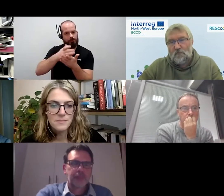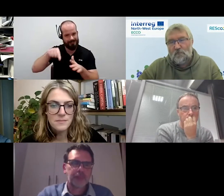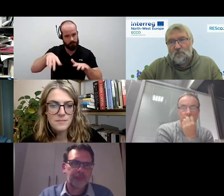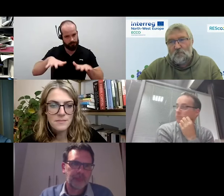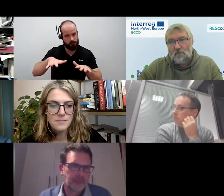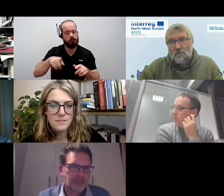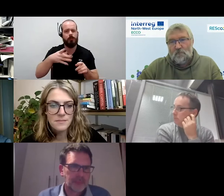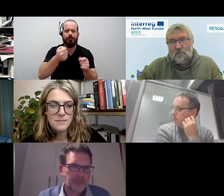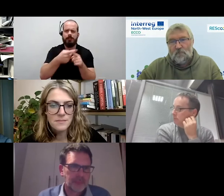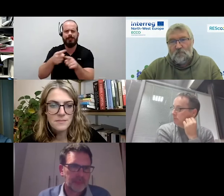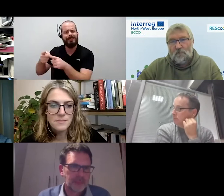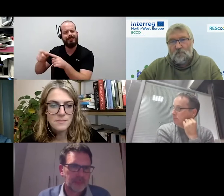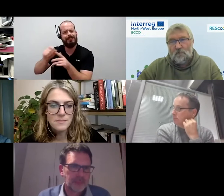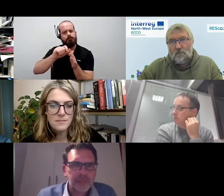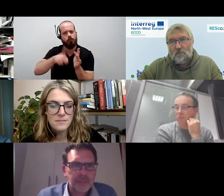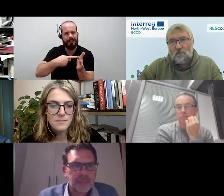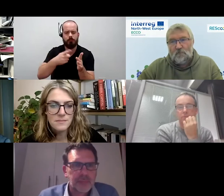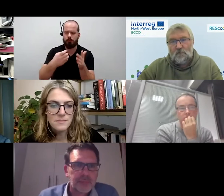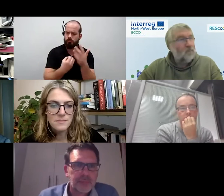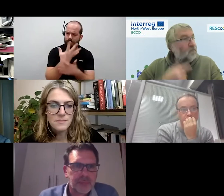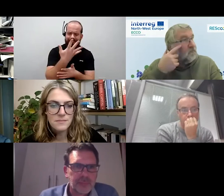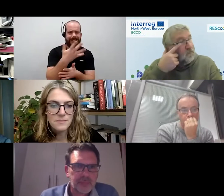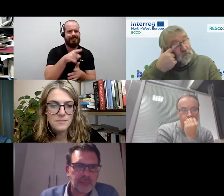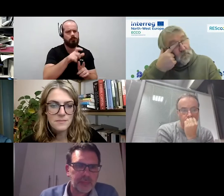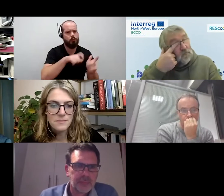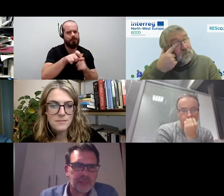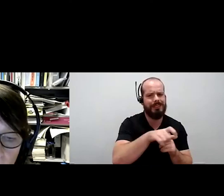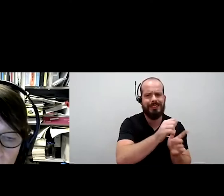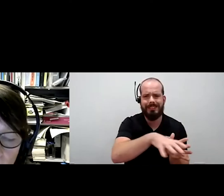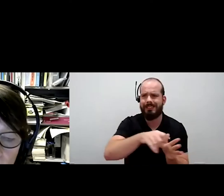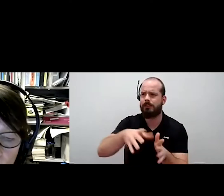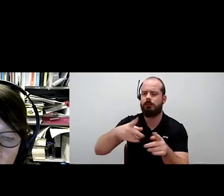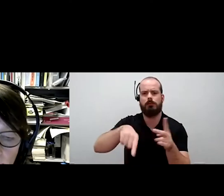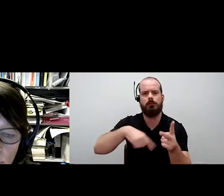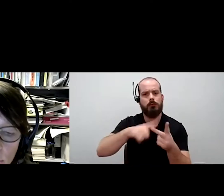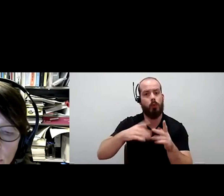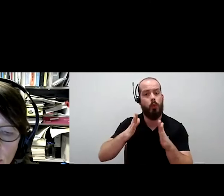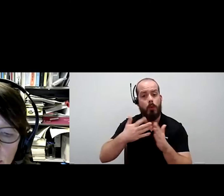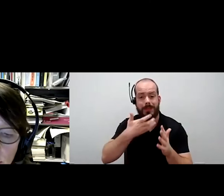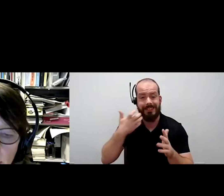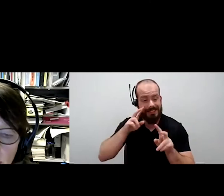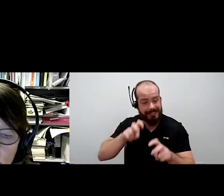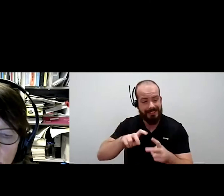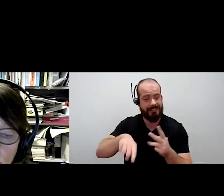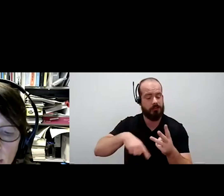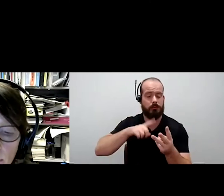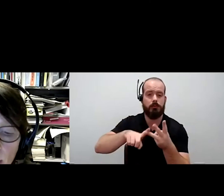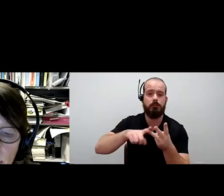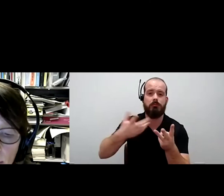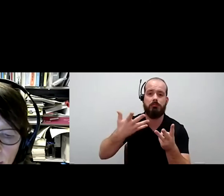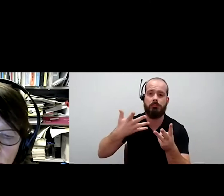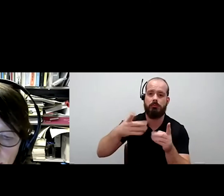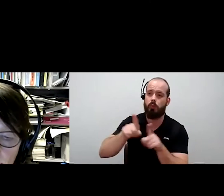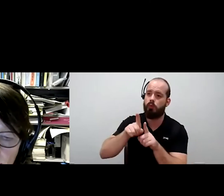tree planting events to campaigns for clean home heating, or research into